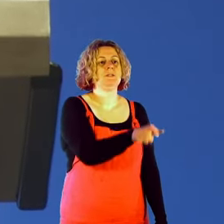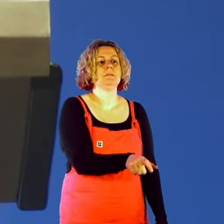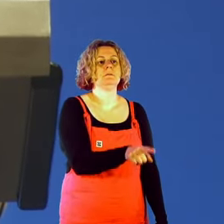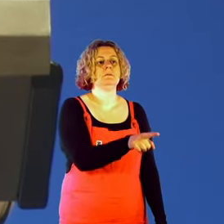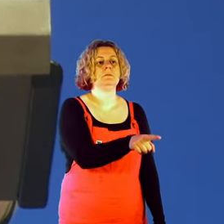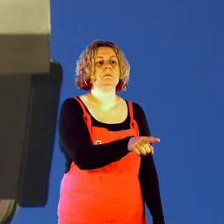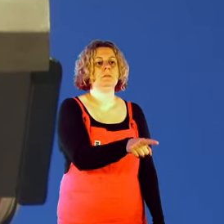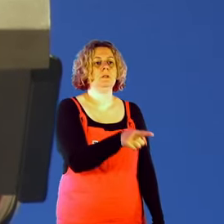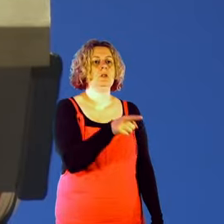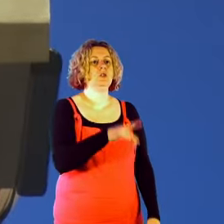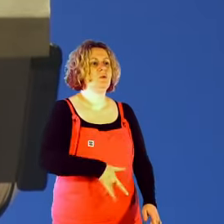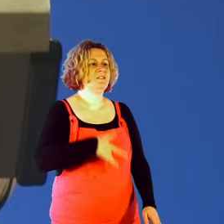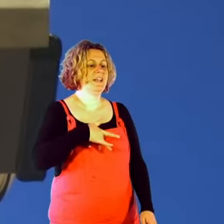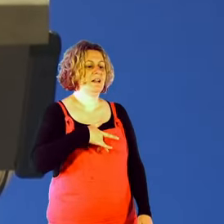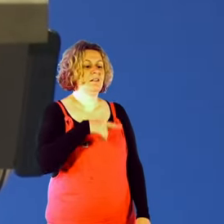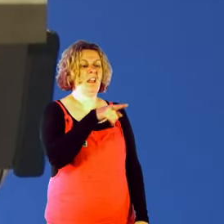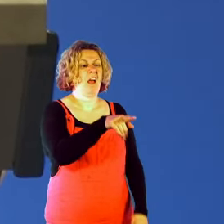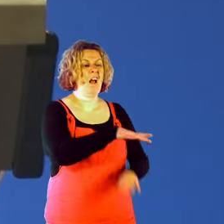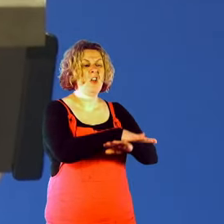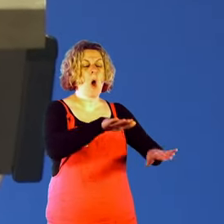wanting to help?